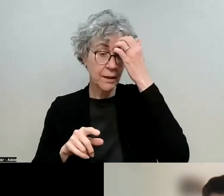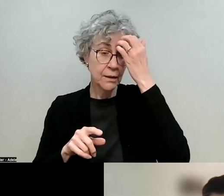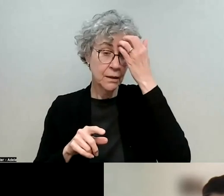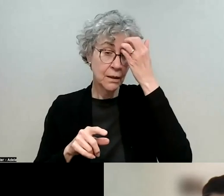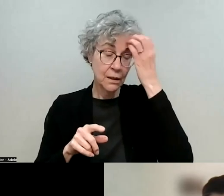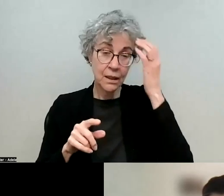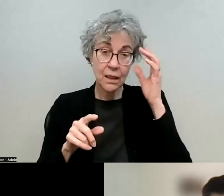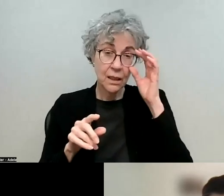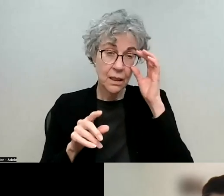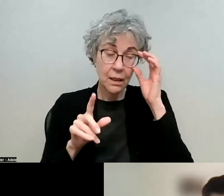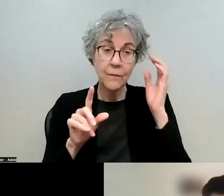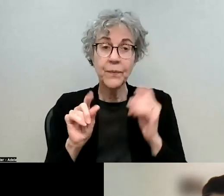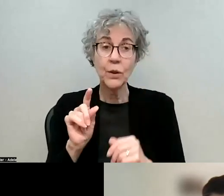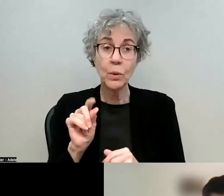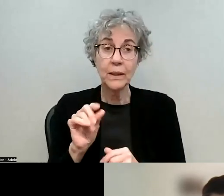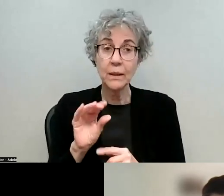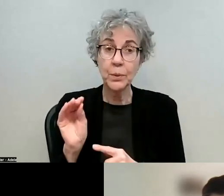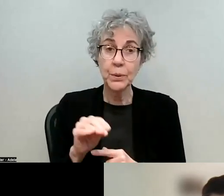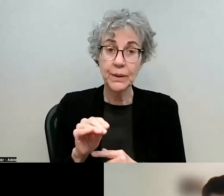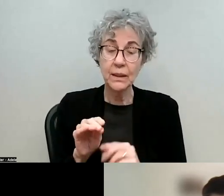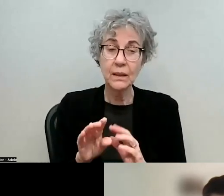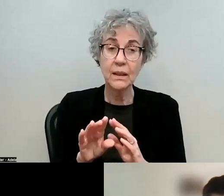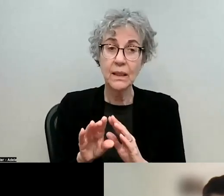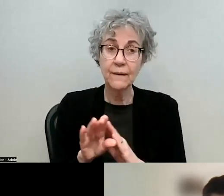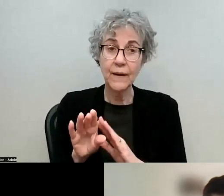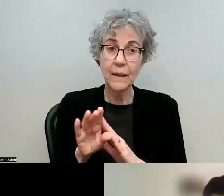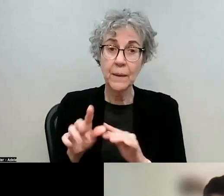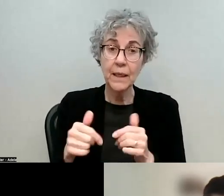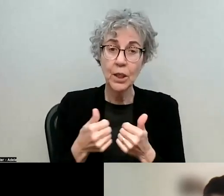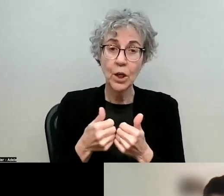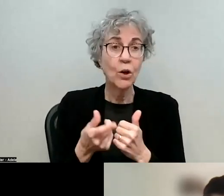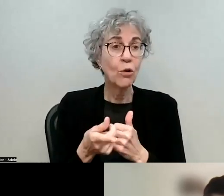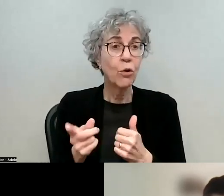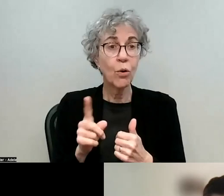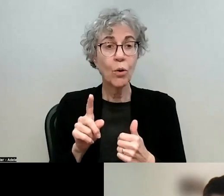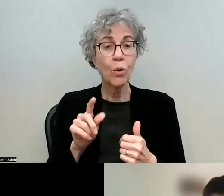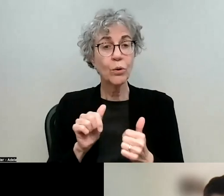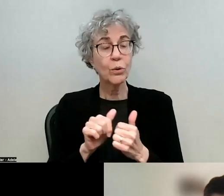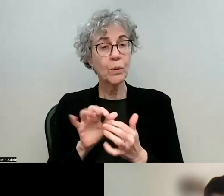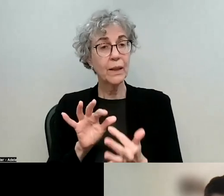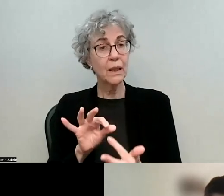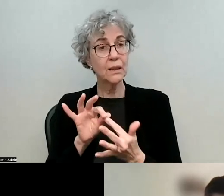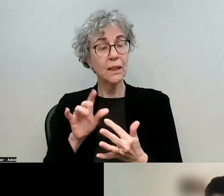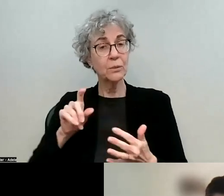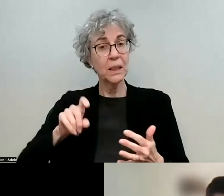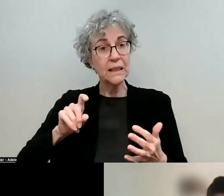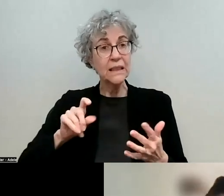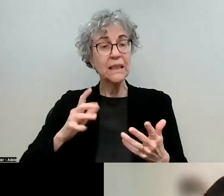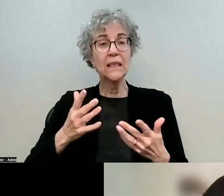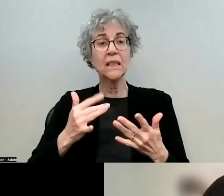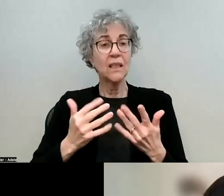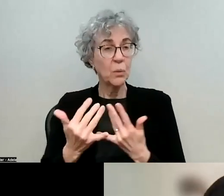20% developmentally challenged, those with exceptional needs, waiting list?